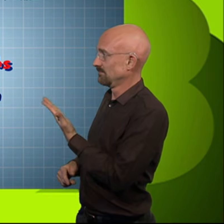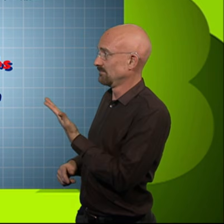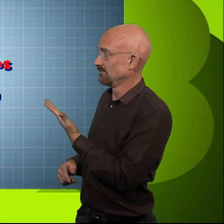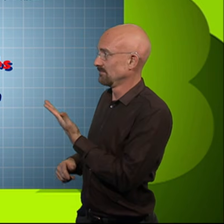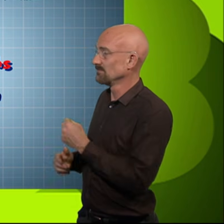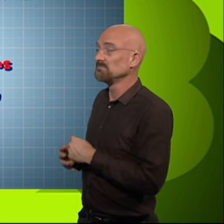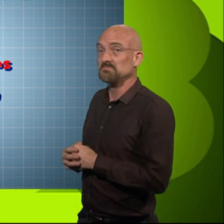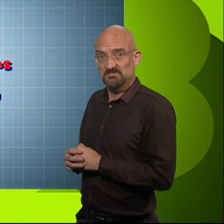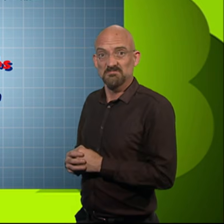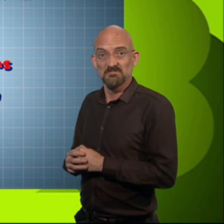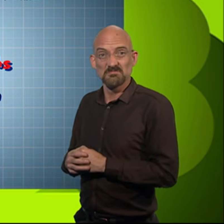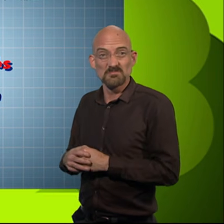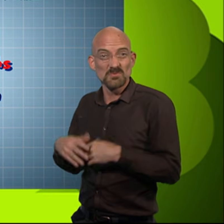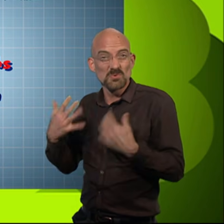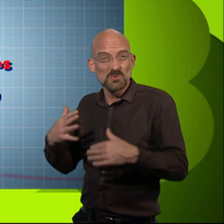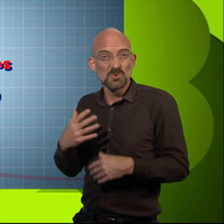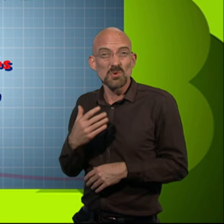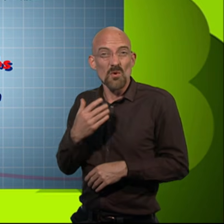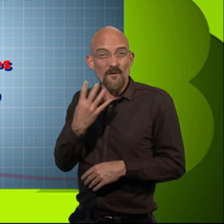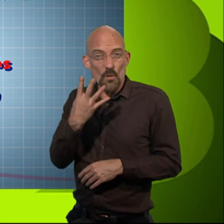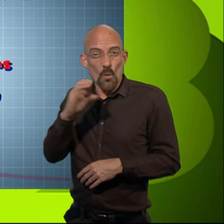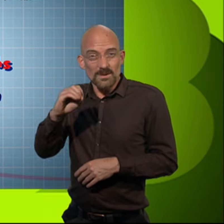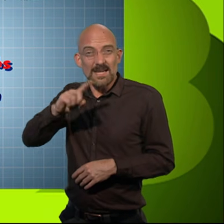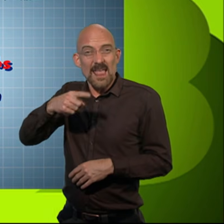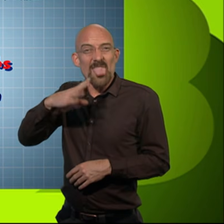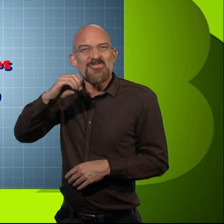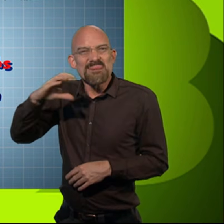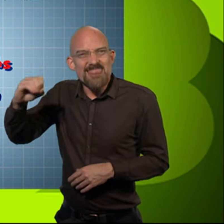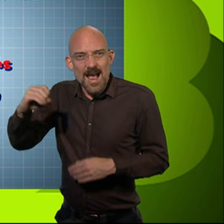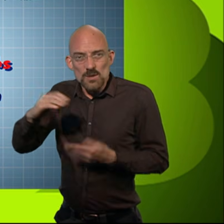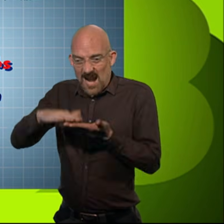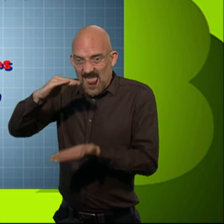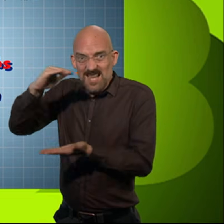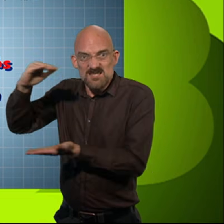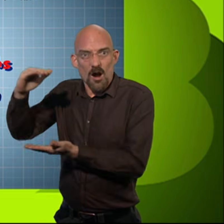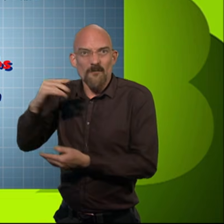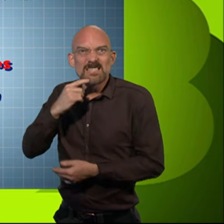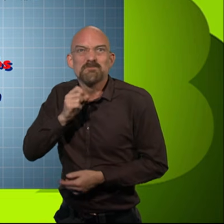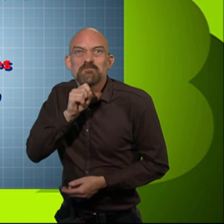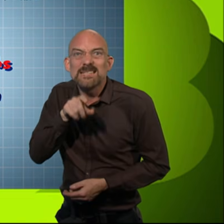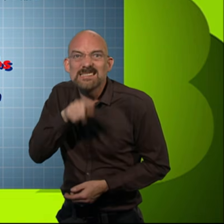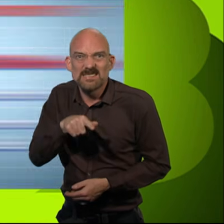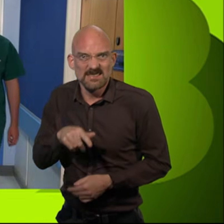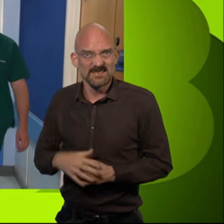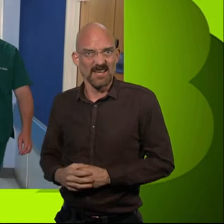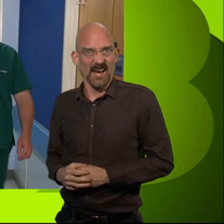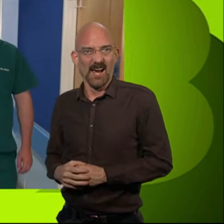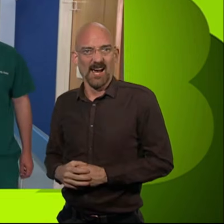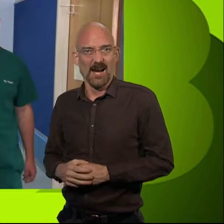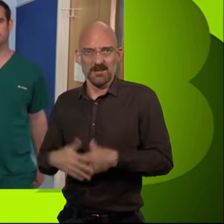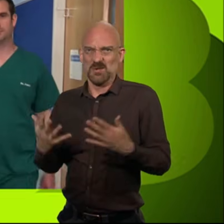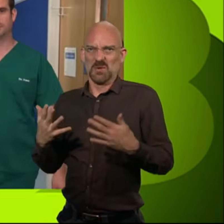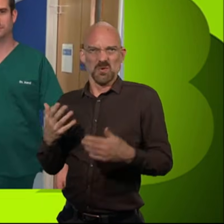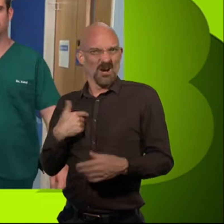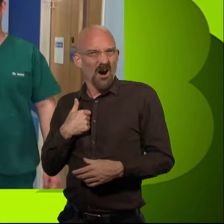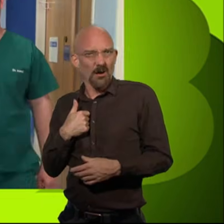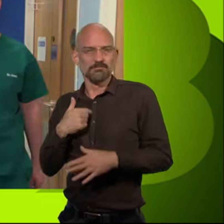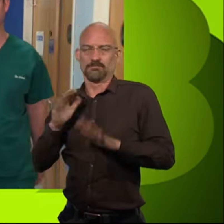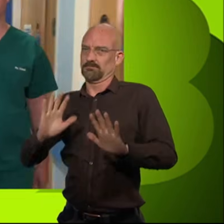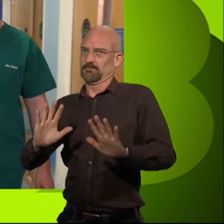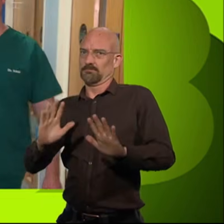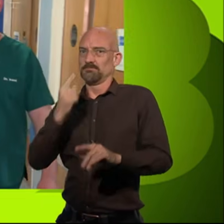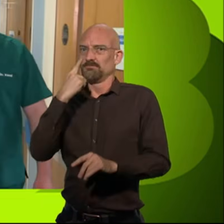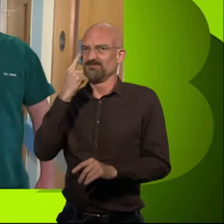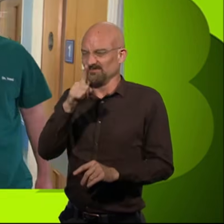over 500 bathtubs. That's nearly 40,000 litres of spit. We'll never hold back in showing